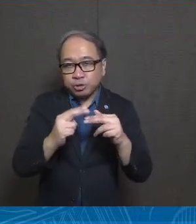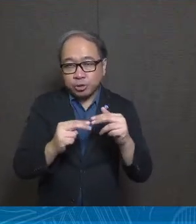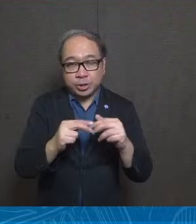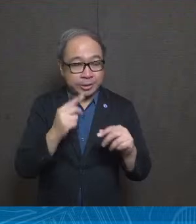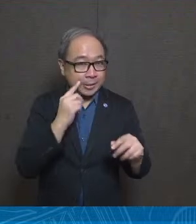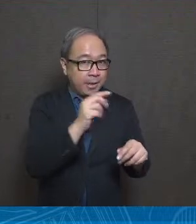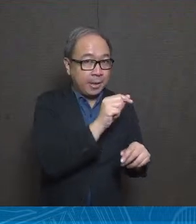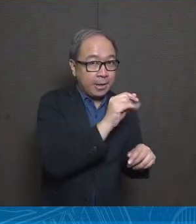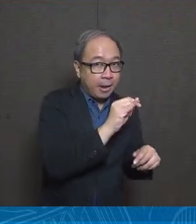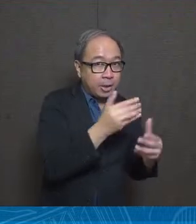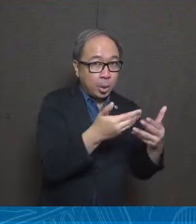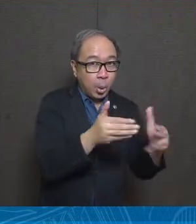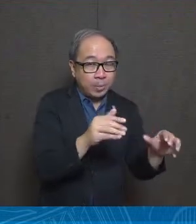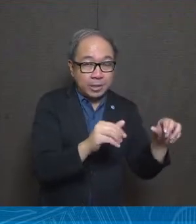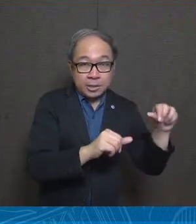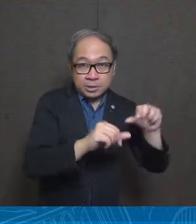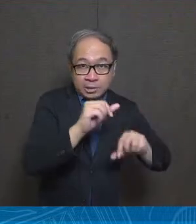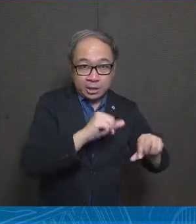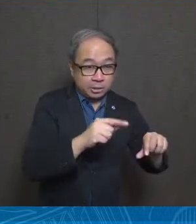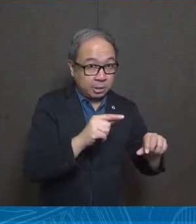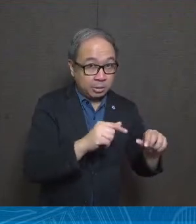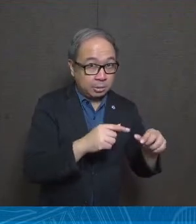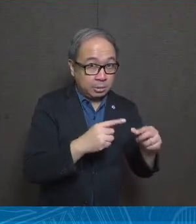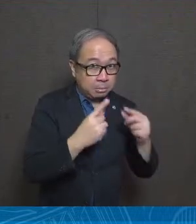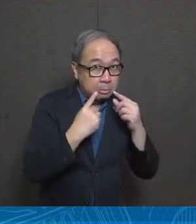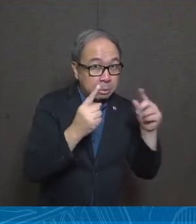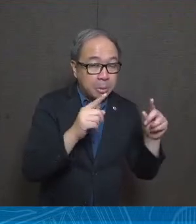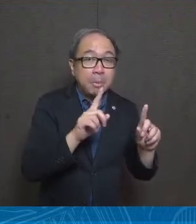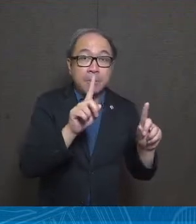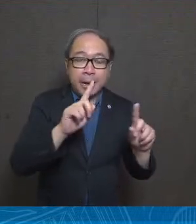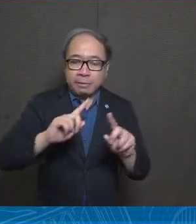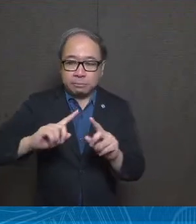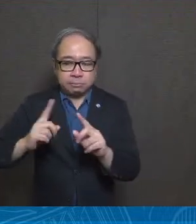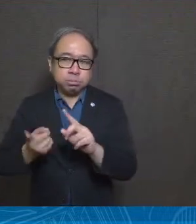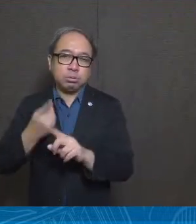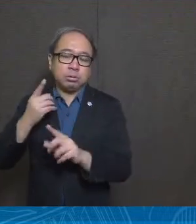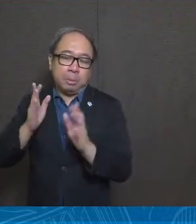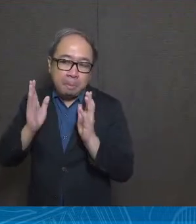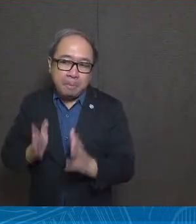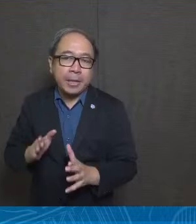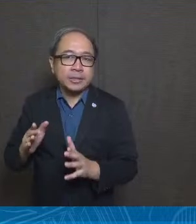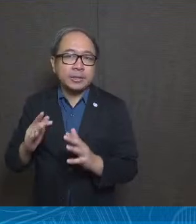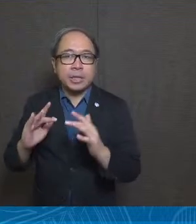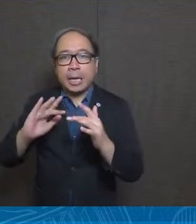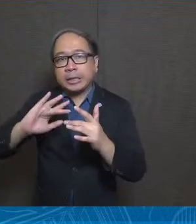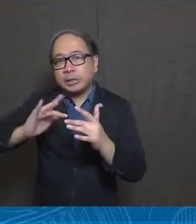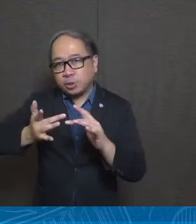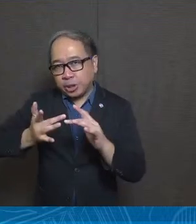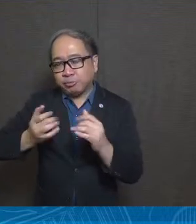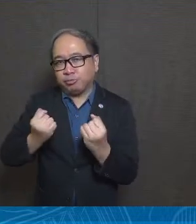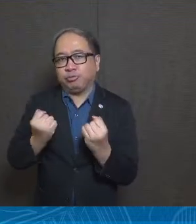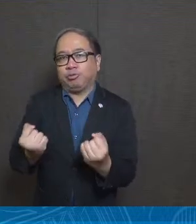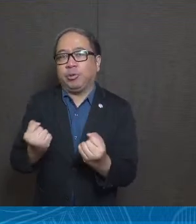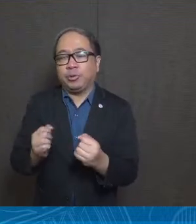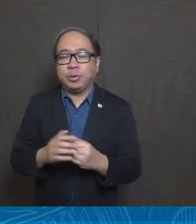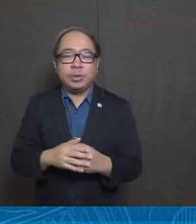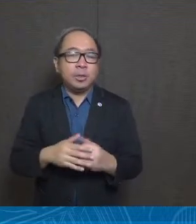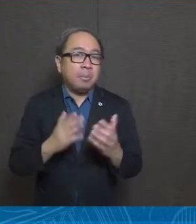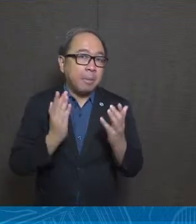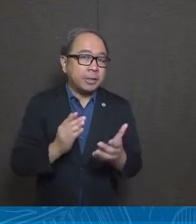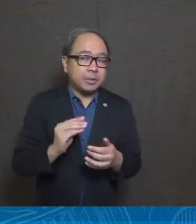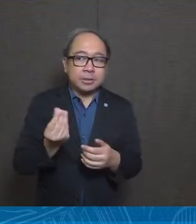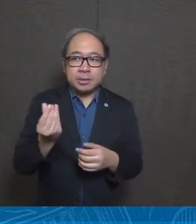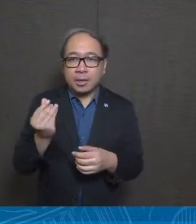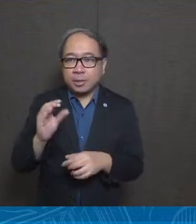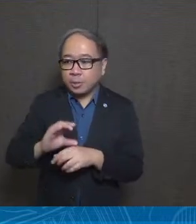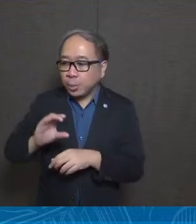don't have internet connectivity everywhere. We need also investment in educating the